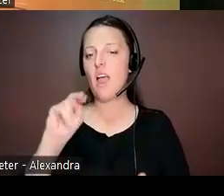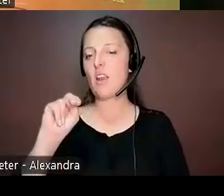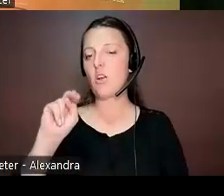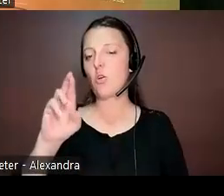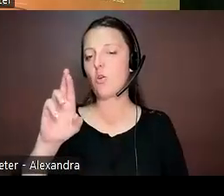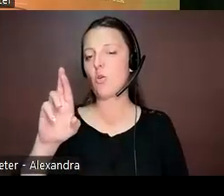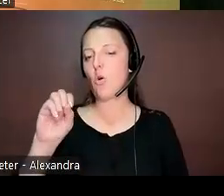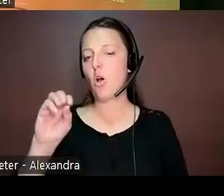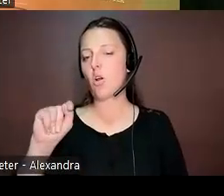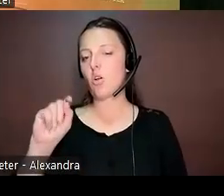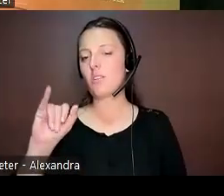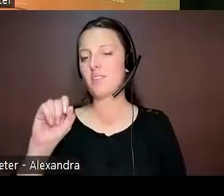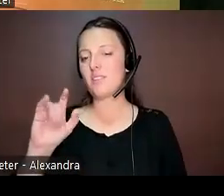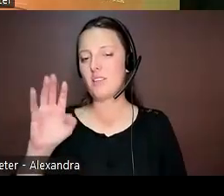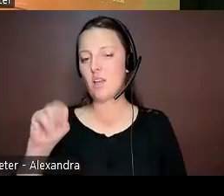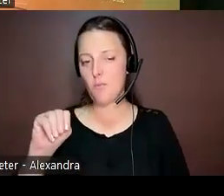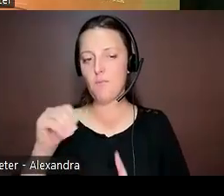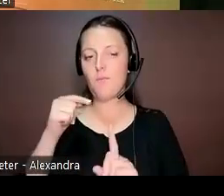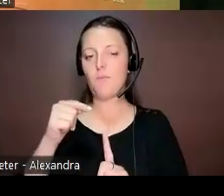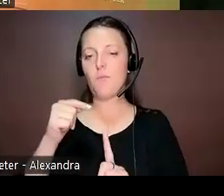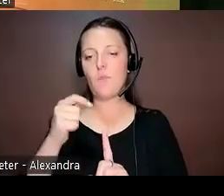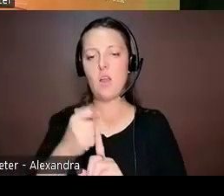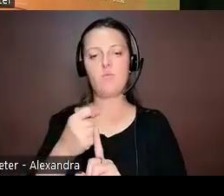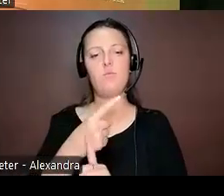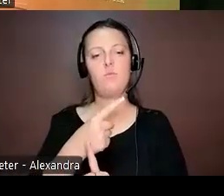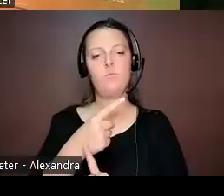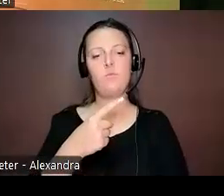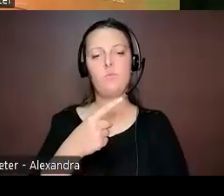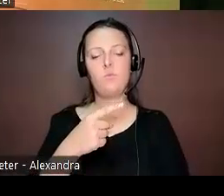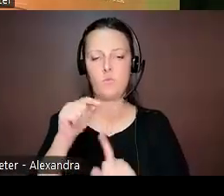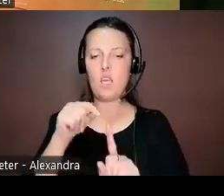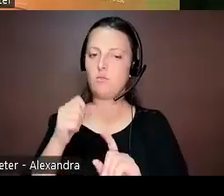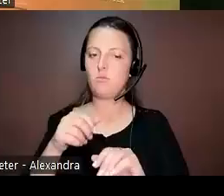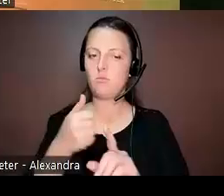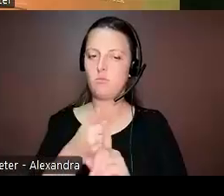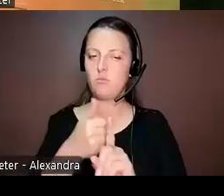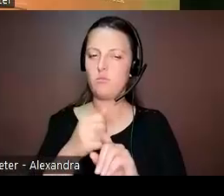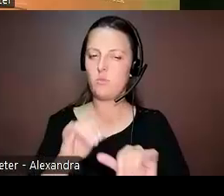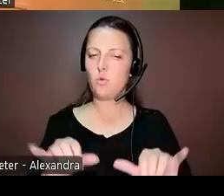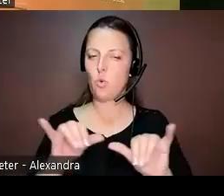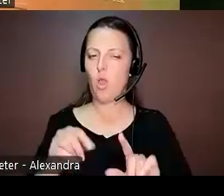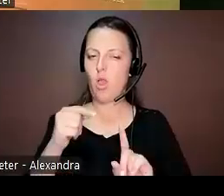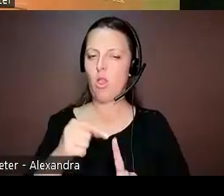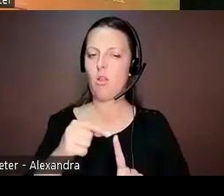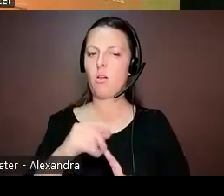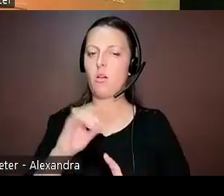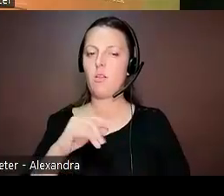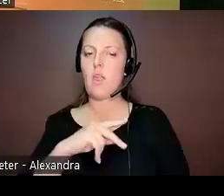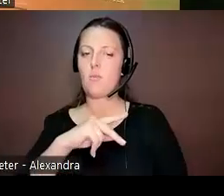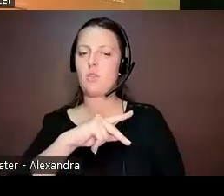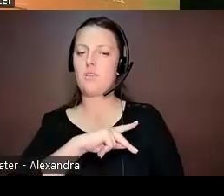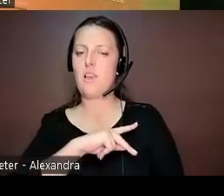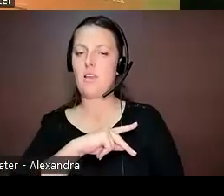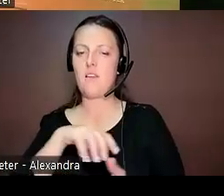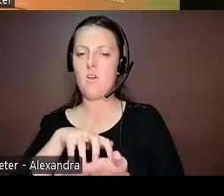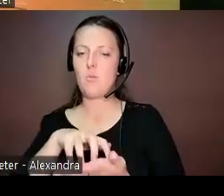personality vulnerability, very strongly associated with this depression. The post-CABS depression